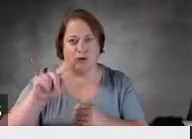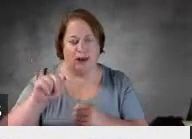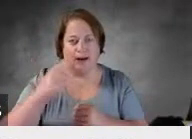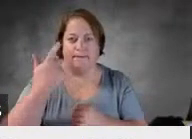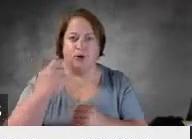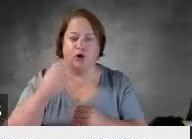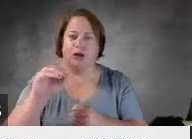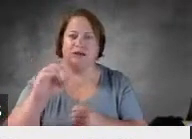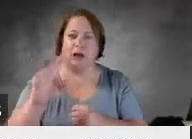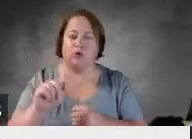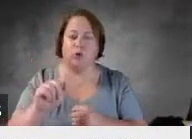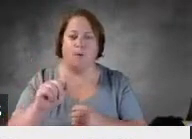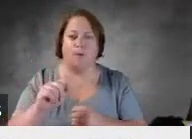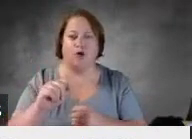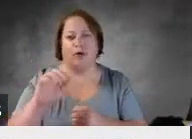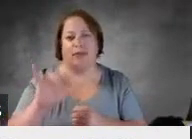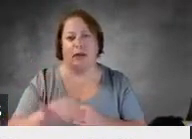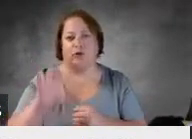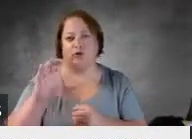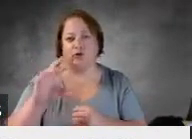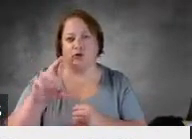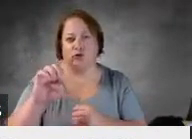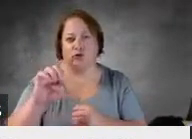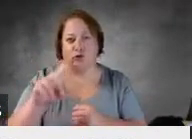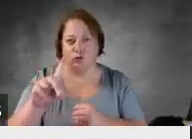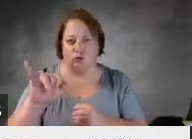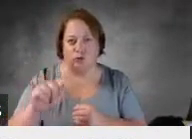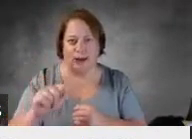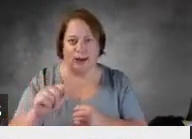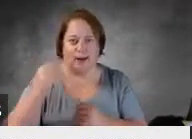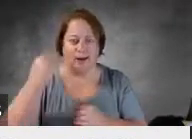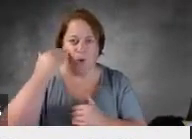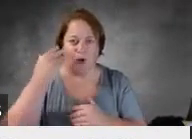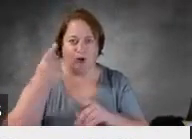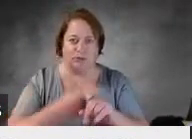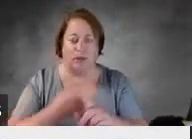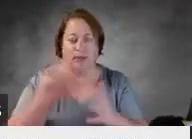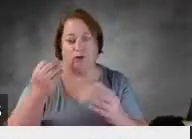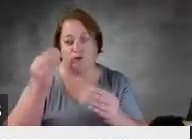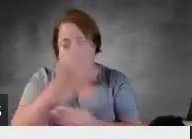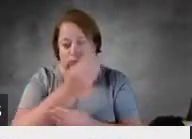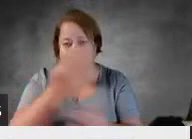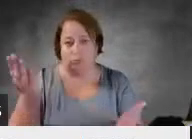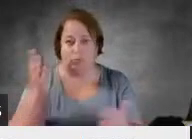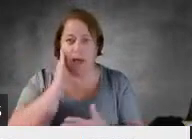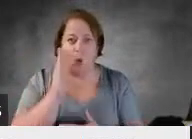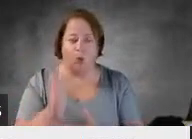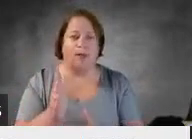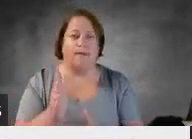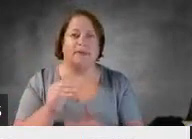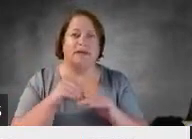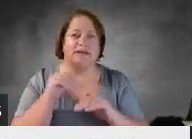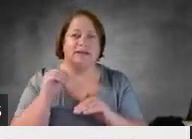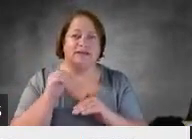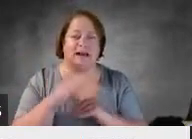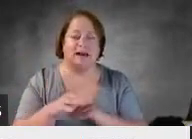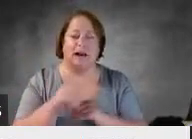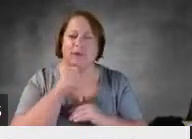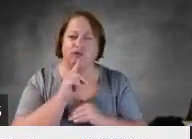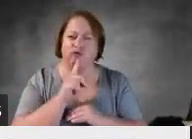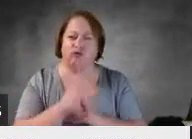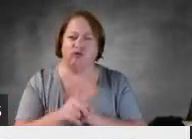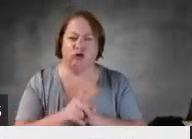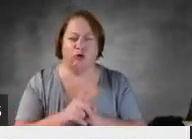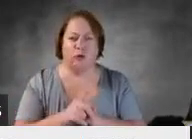is considered Credit Awareness Month. And so I just wanted to let you all know that I will be sending, I'm not sure who